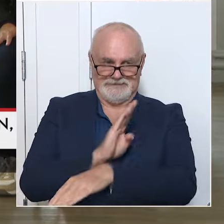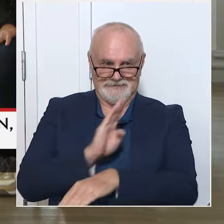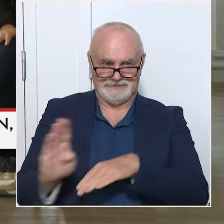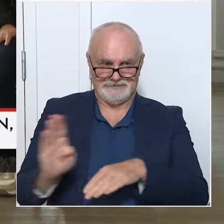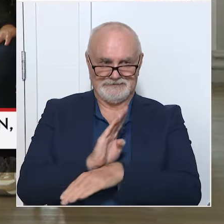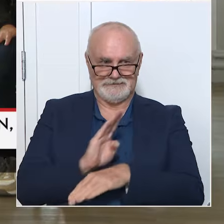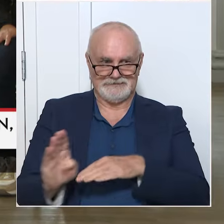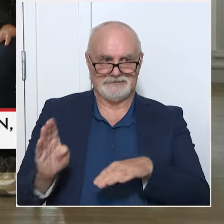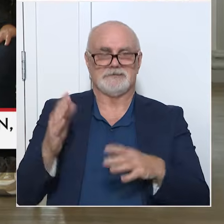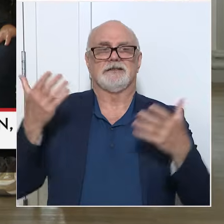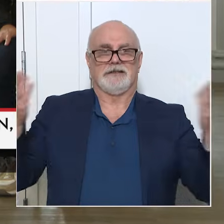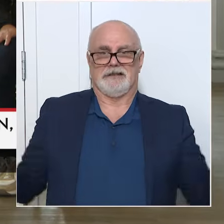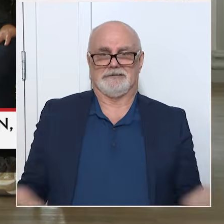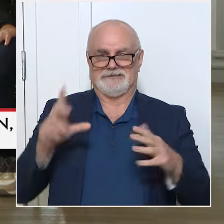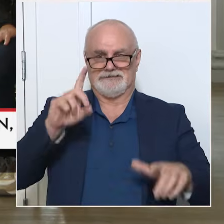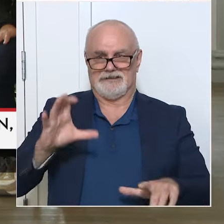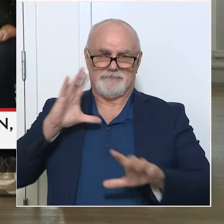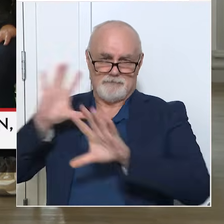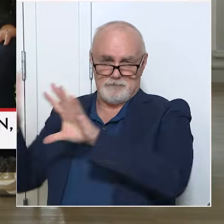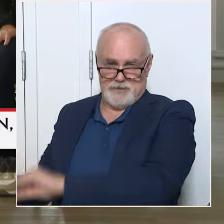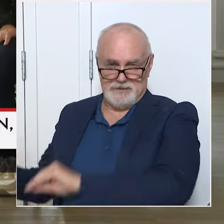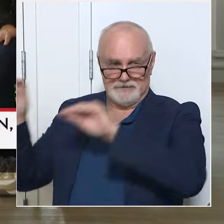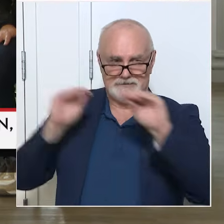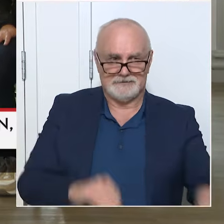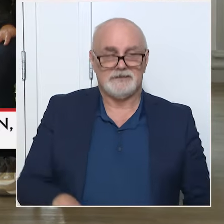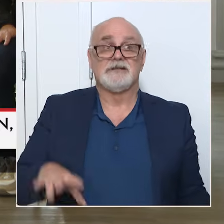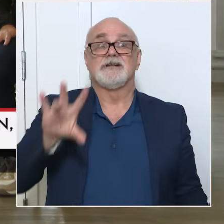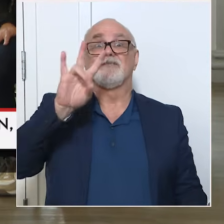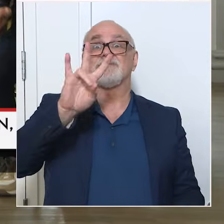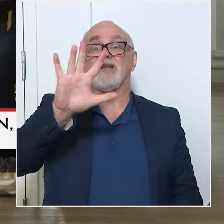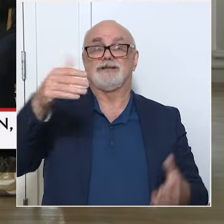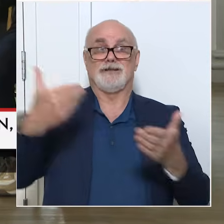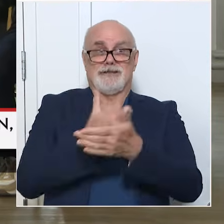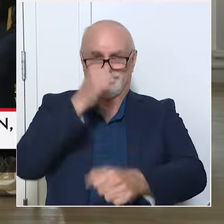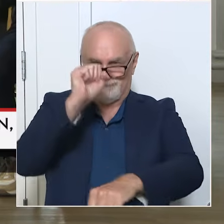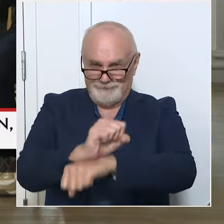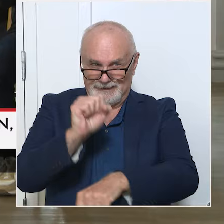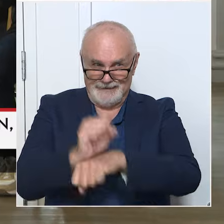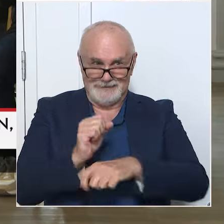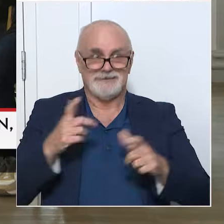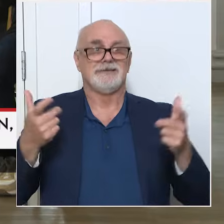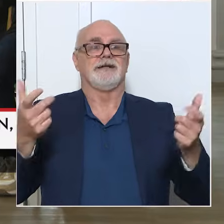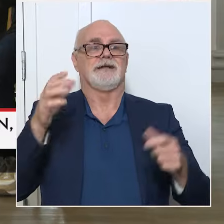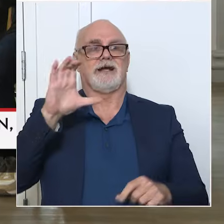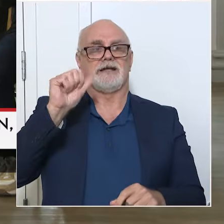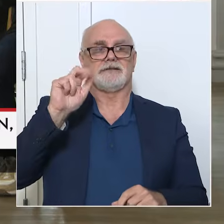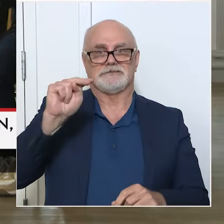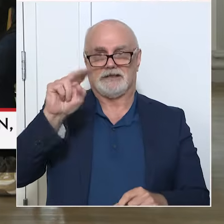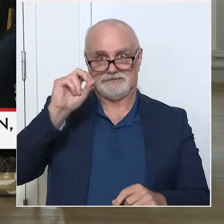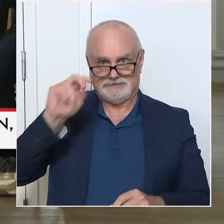Columbia, and they will be creating 75 new jobs here in Washington. Canon.